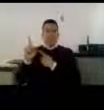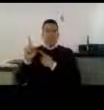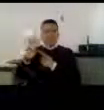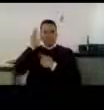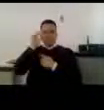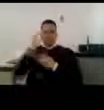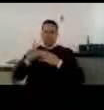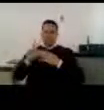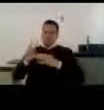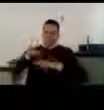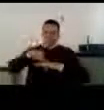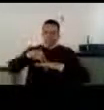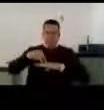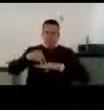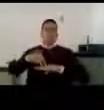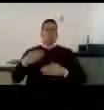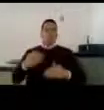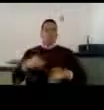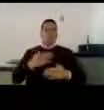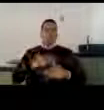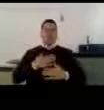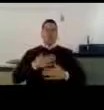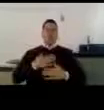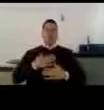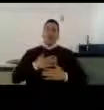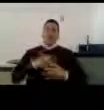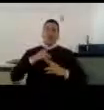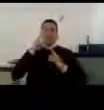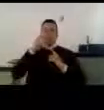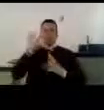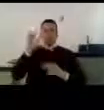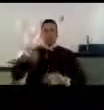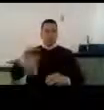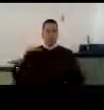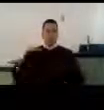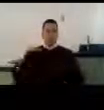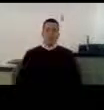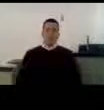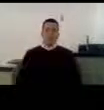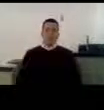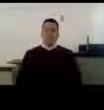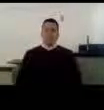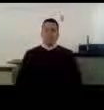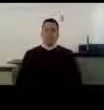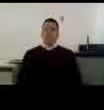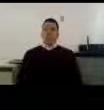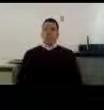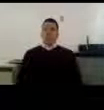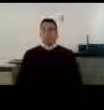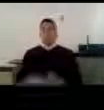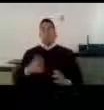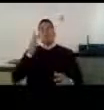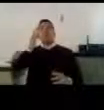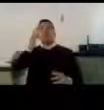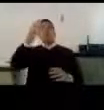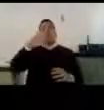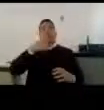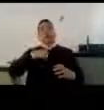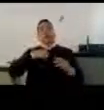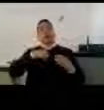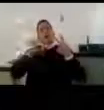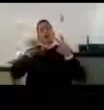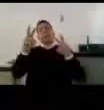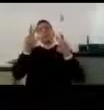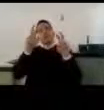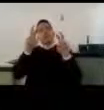That's number one. I'm looking at it in the future as a universal perspective where the school, I